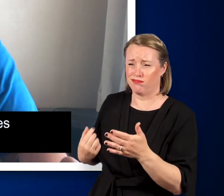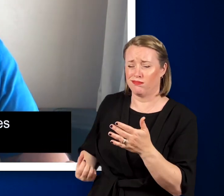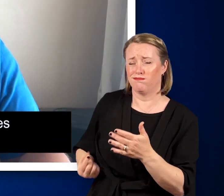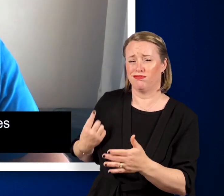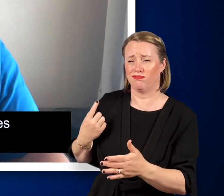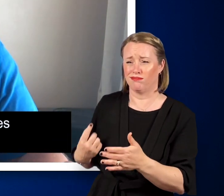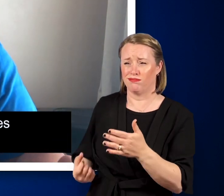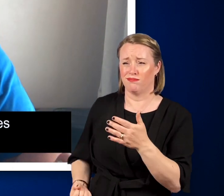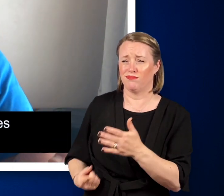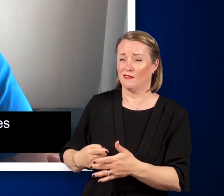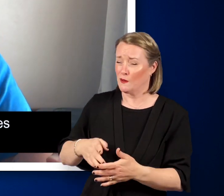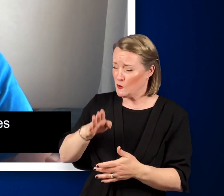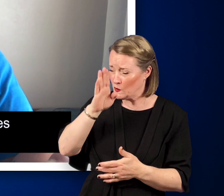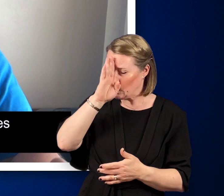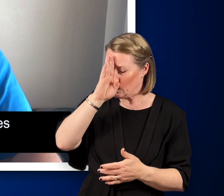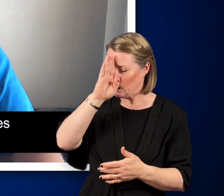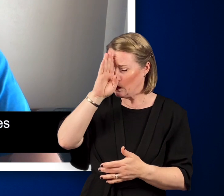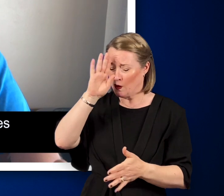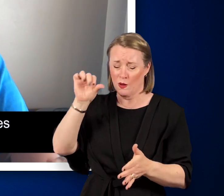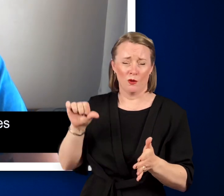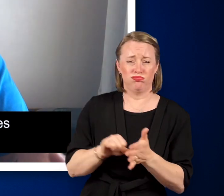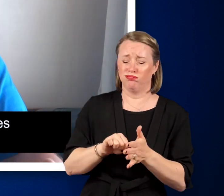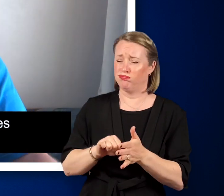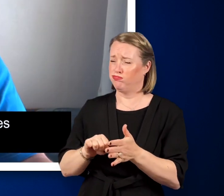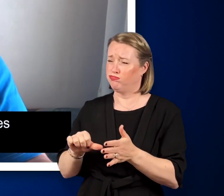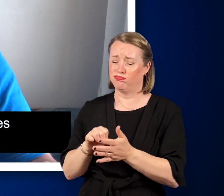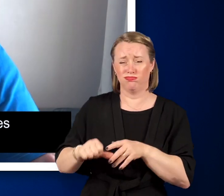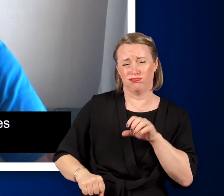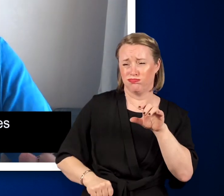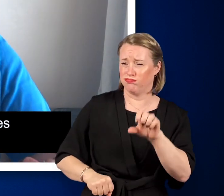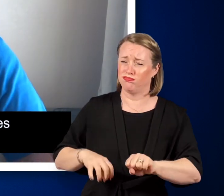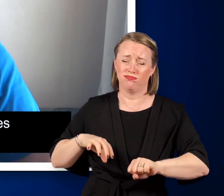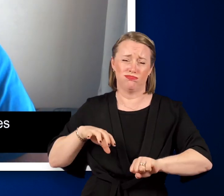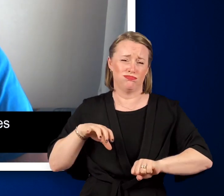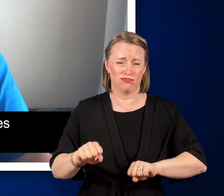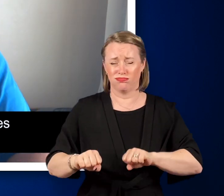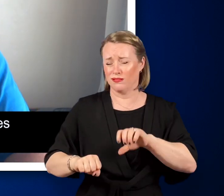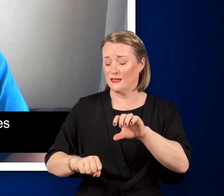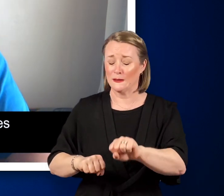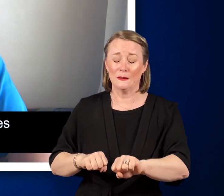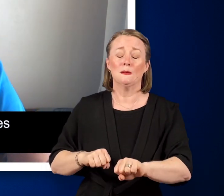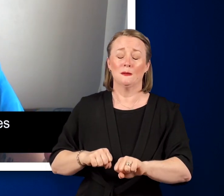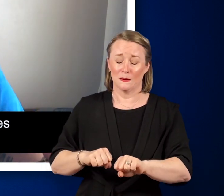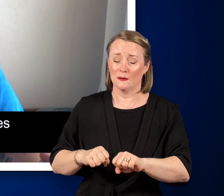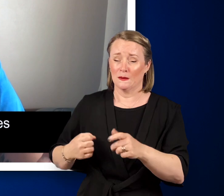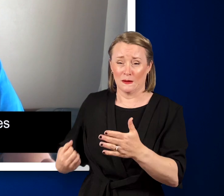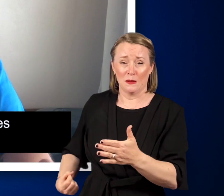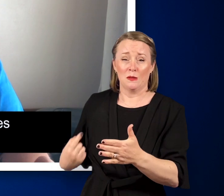many dangers, toils, and snares,